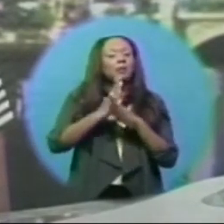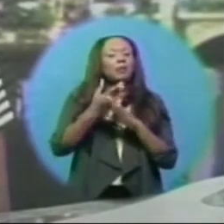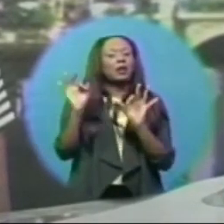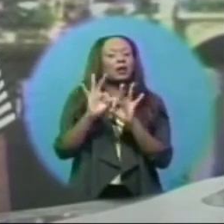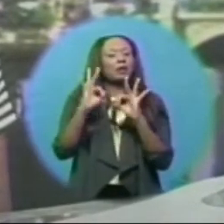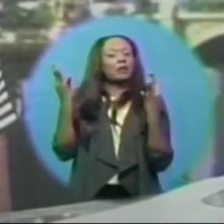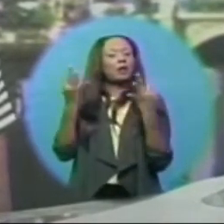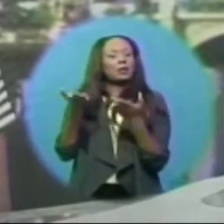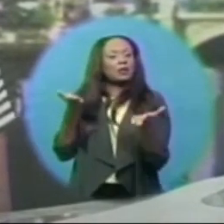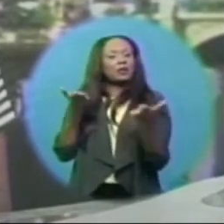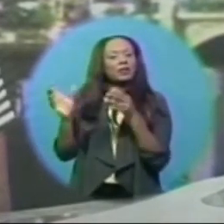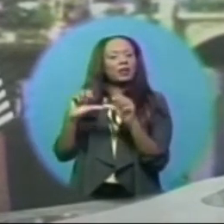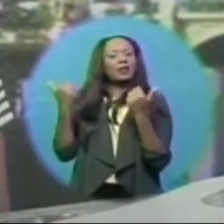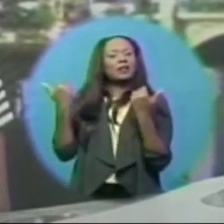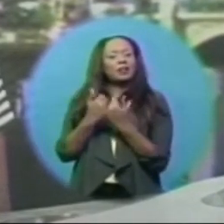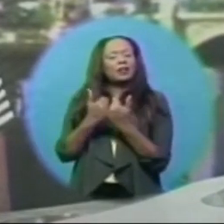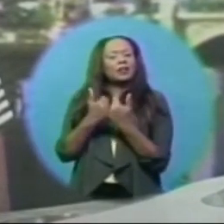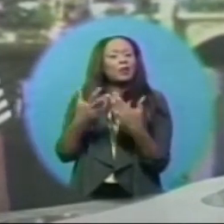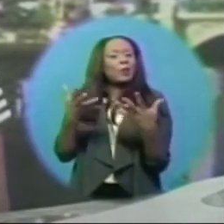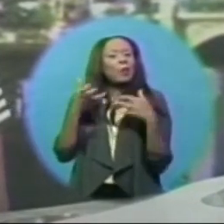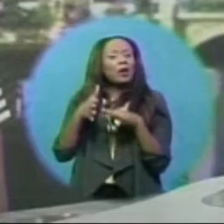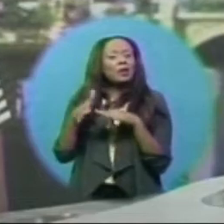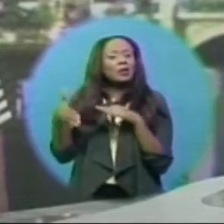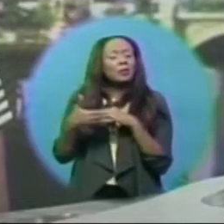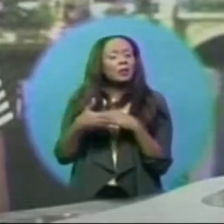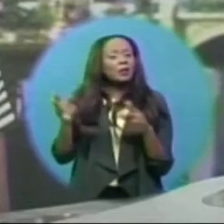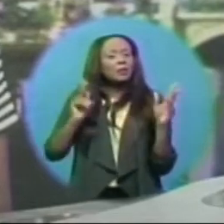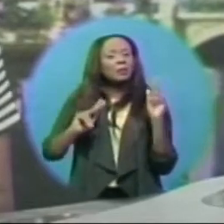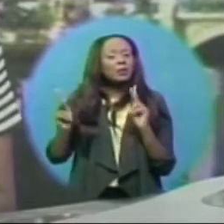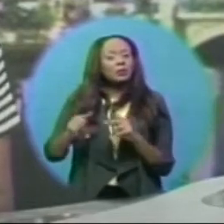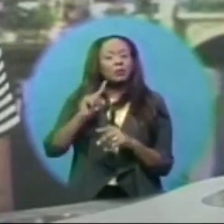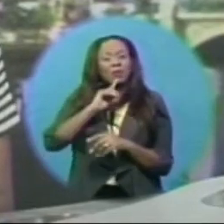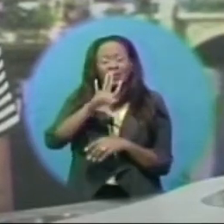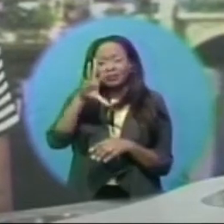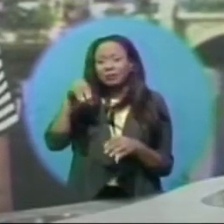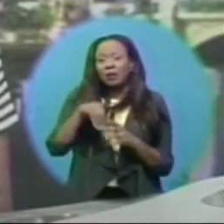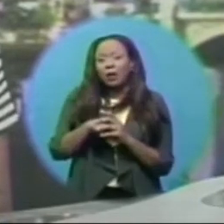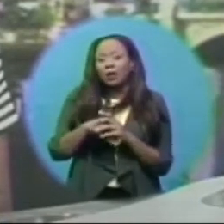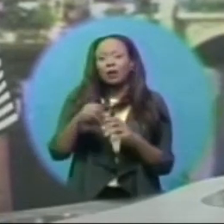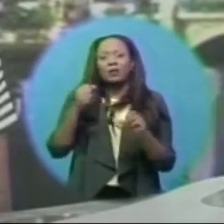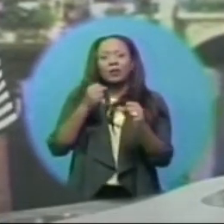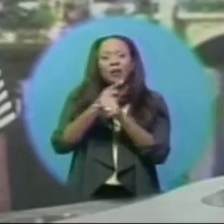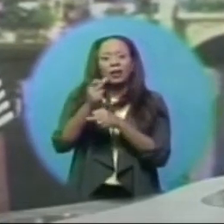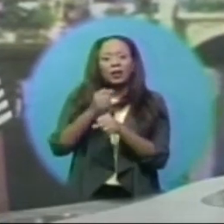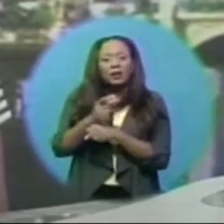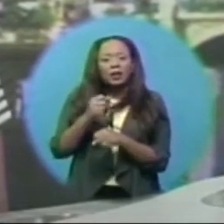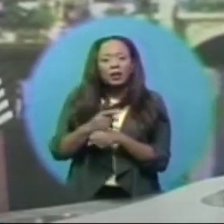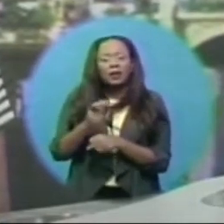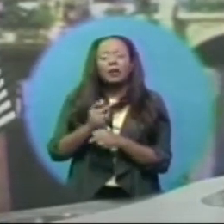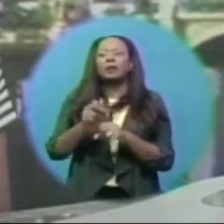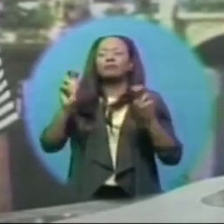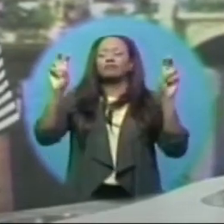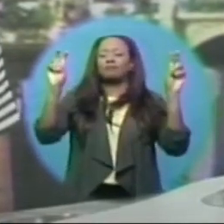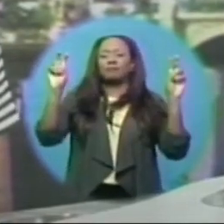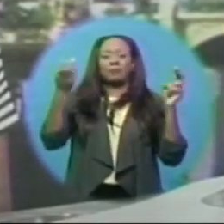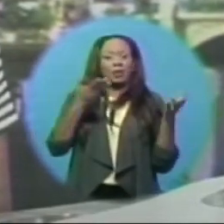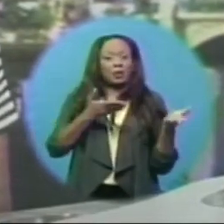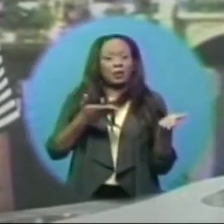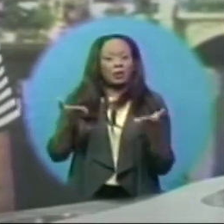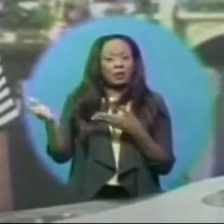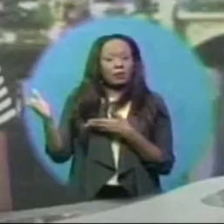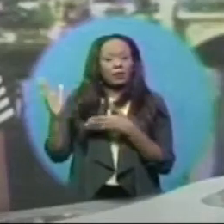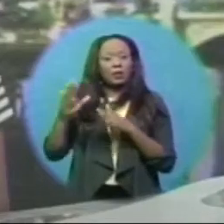Services Agency is again appealing to Jamaicans to take part in its annual Take a Child Home for Christmas